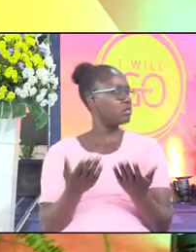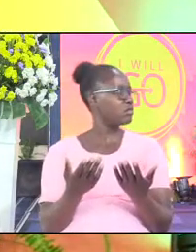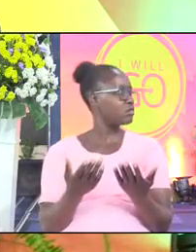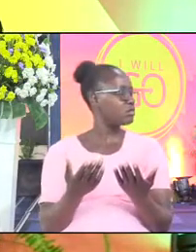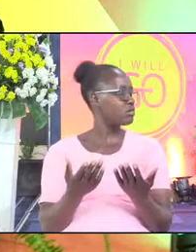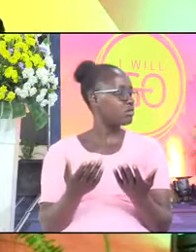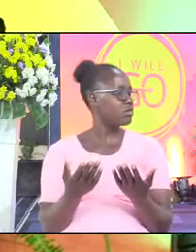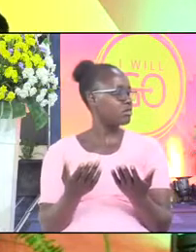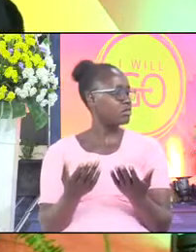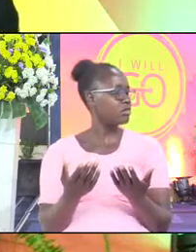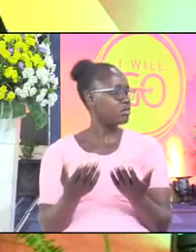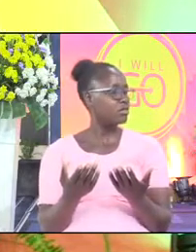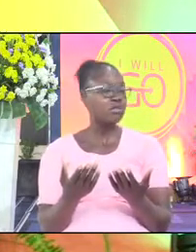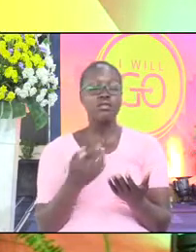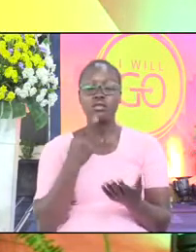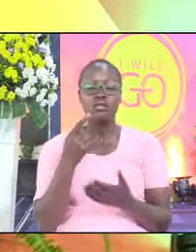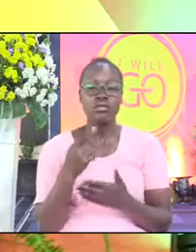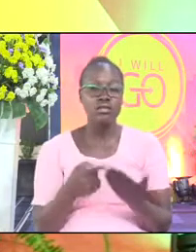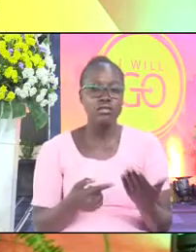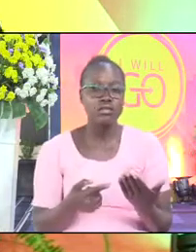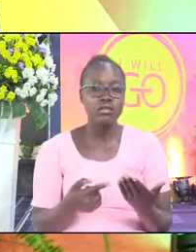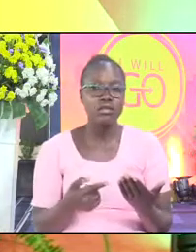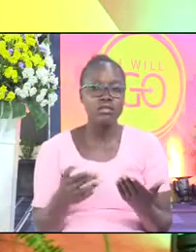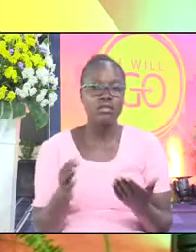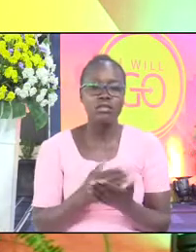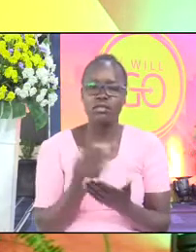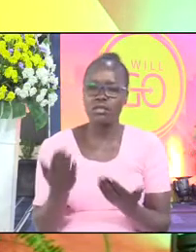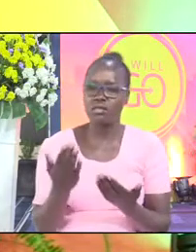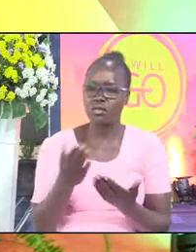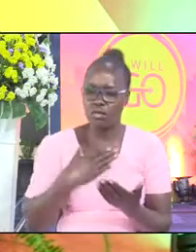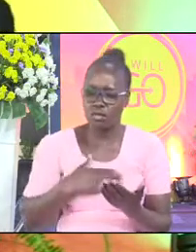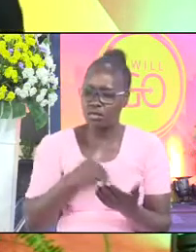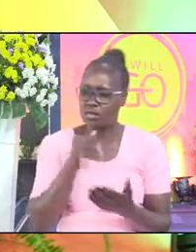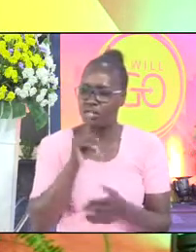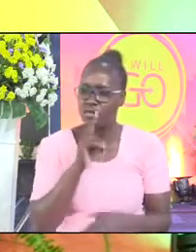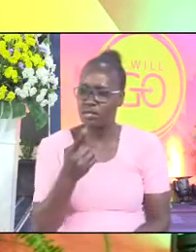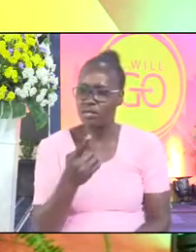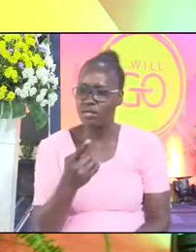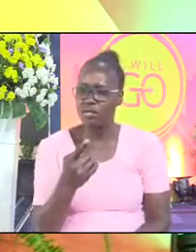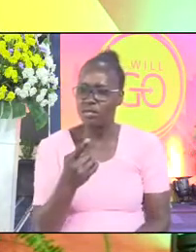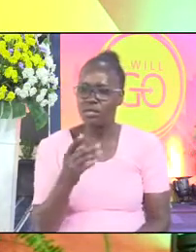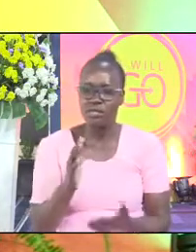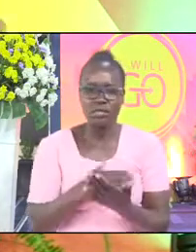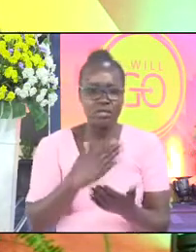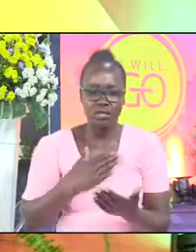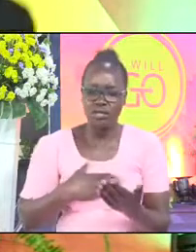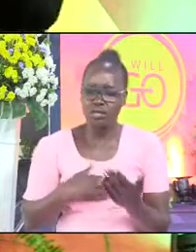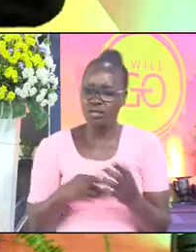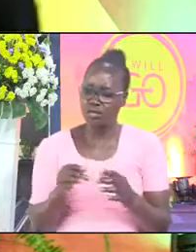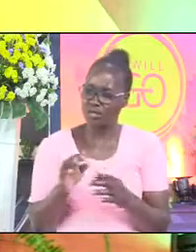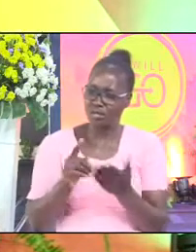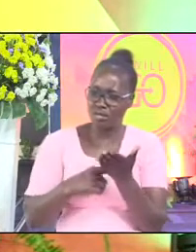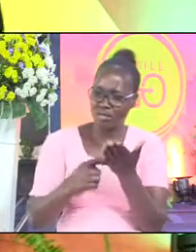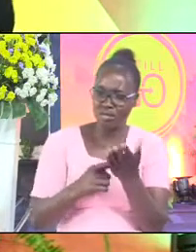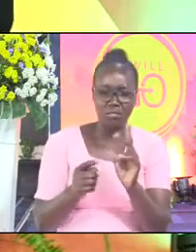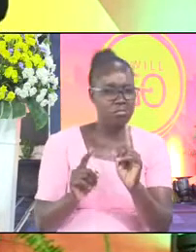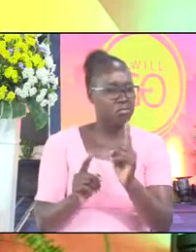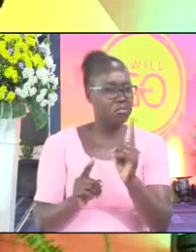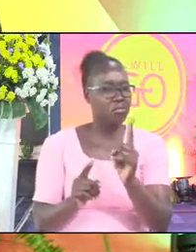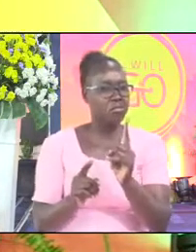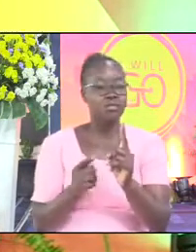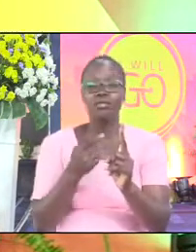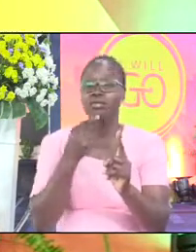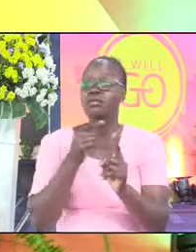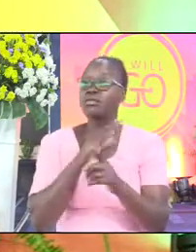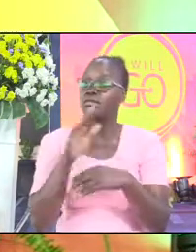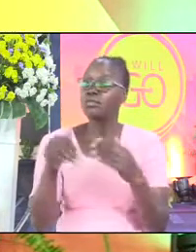Is that what they said? She said there's somebody who looked short. Somebody who was light-skinned. No, she said